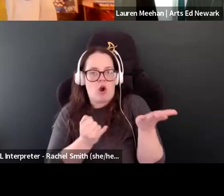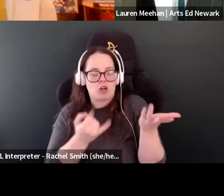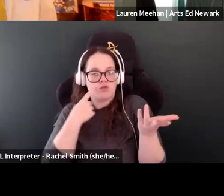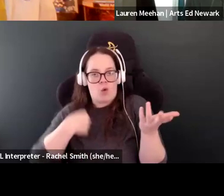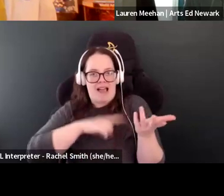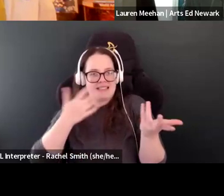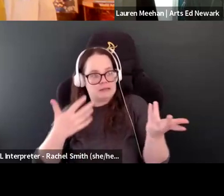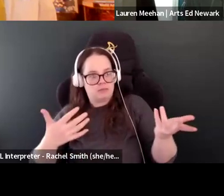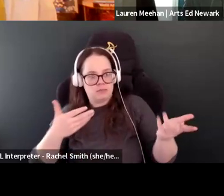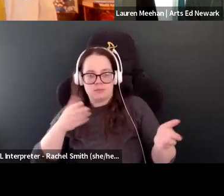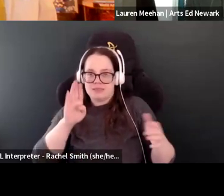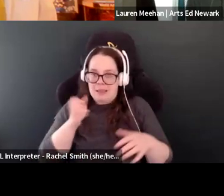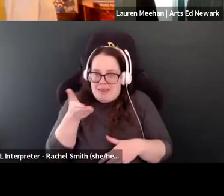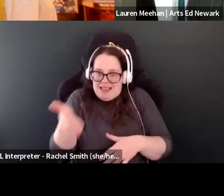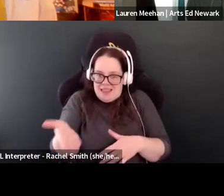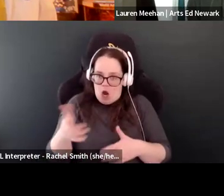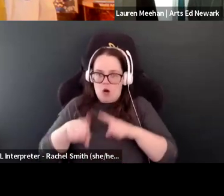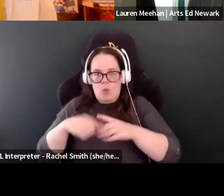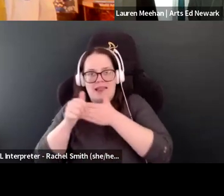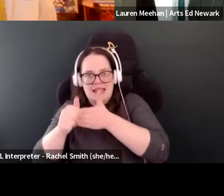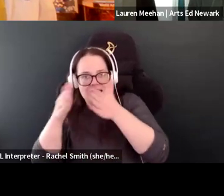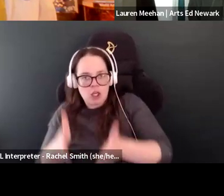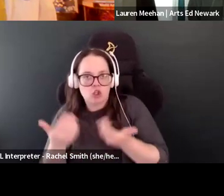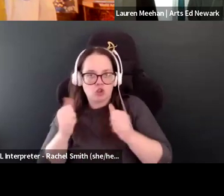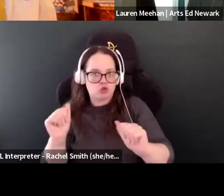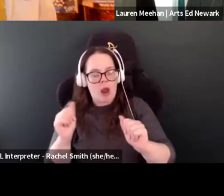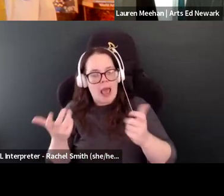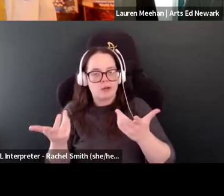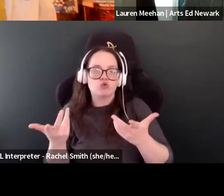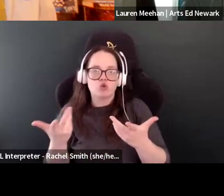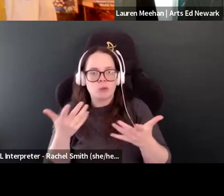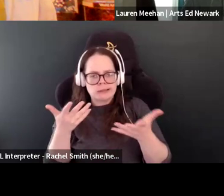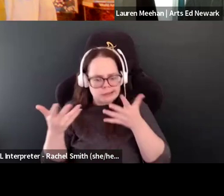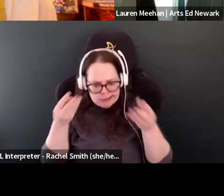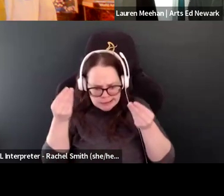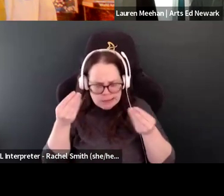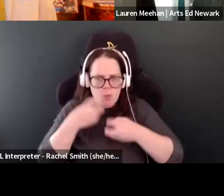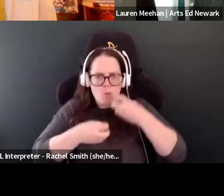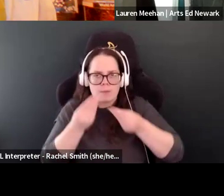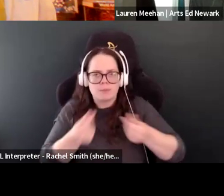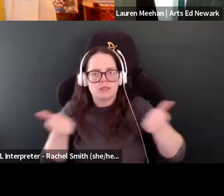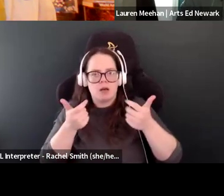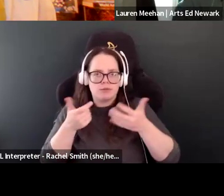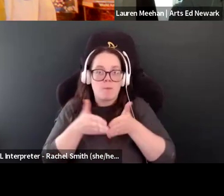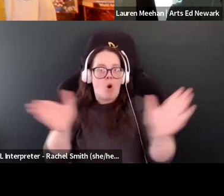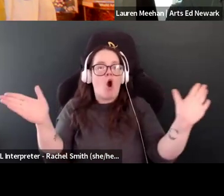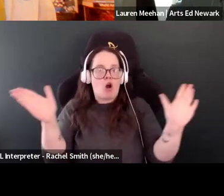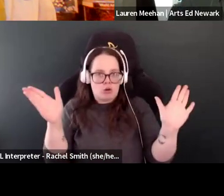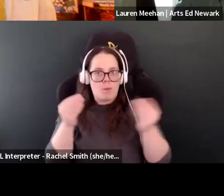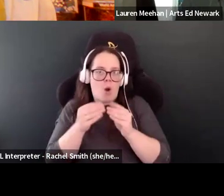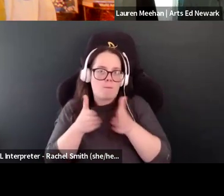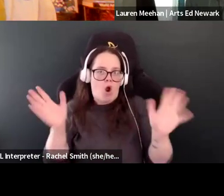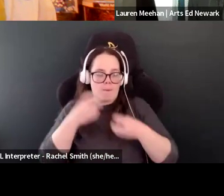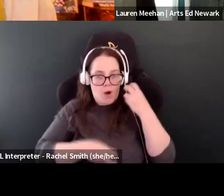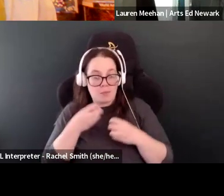table when leaders are trying to tackle broader issues. So that might mean building out an advocacy plan that aligns